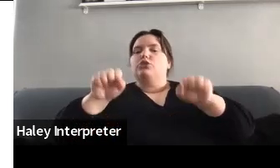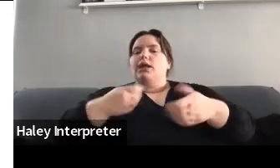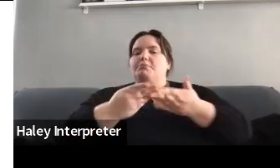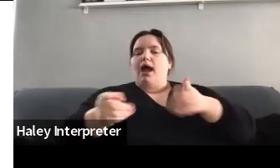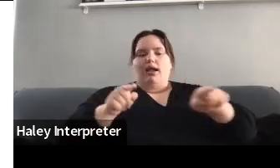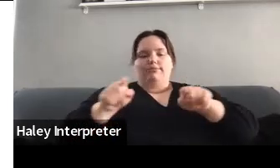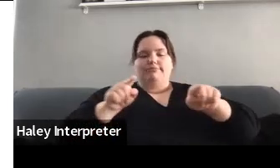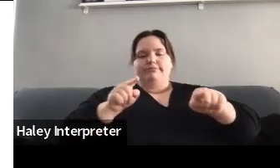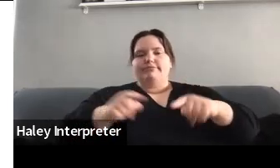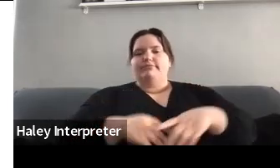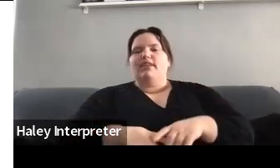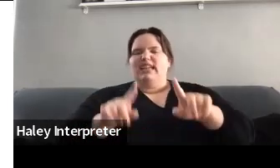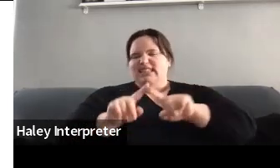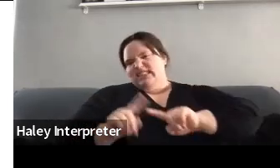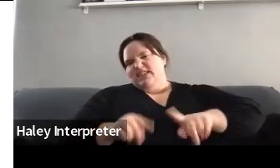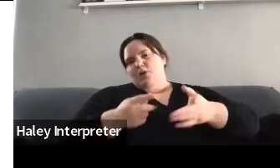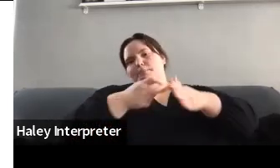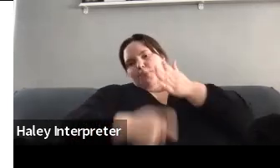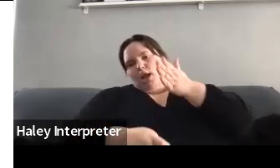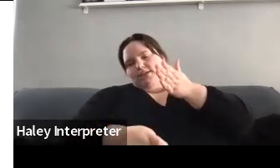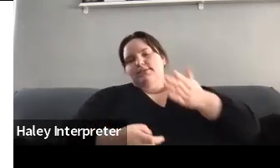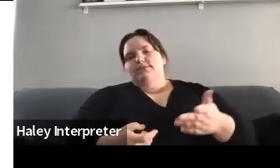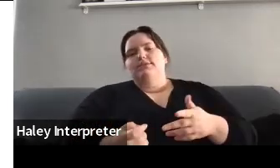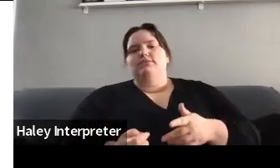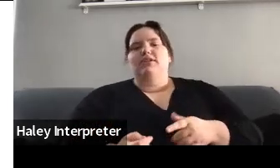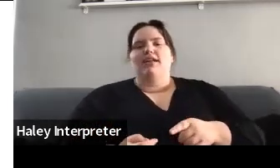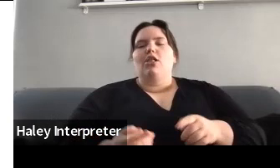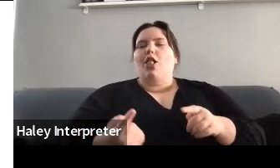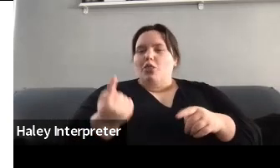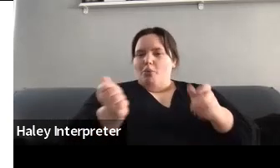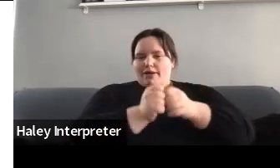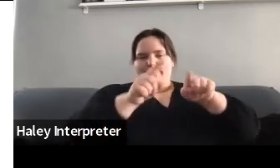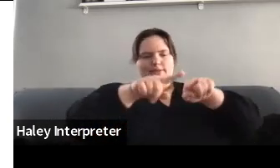in price. Obviously, the video screen costs a bit more.